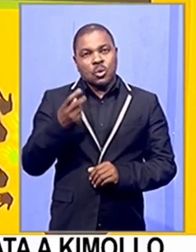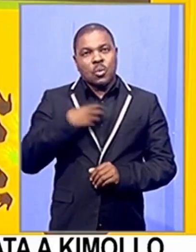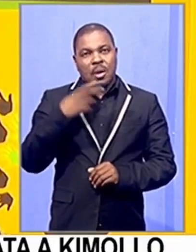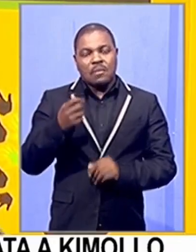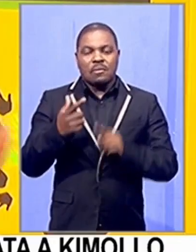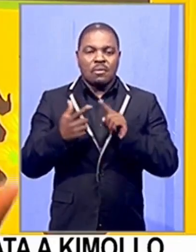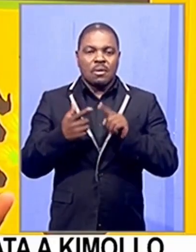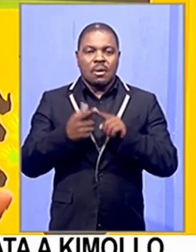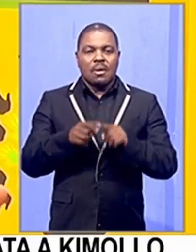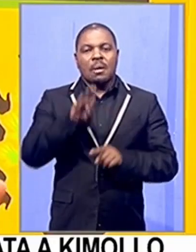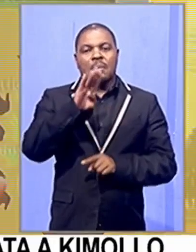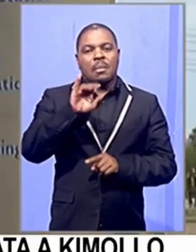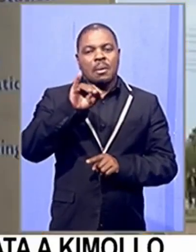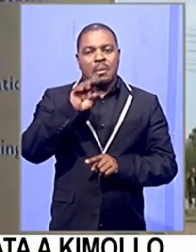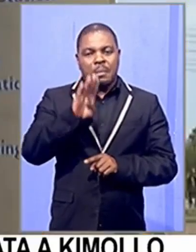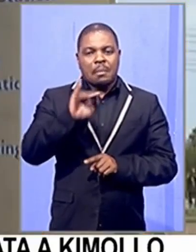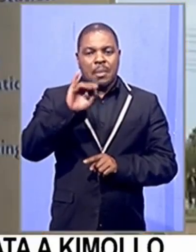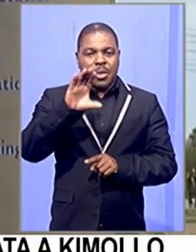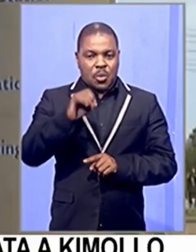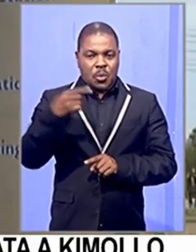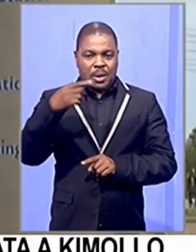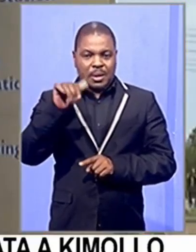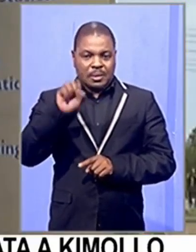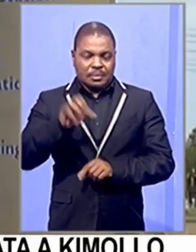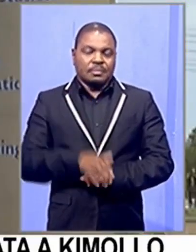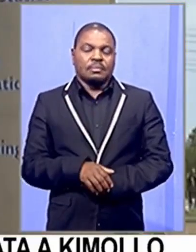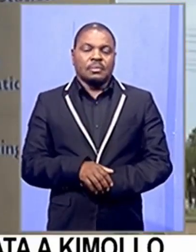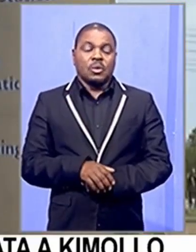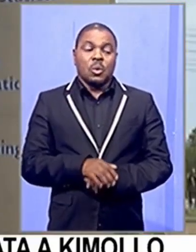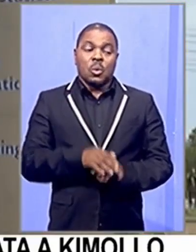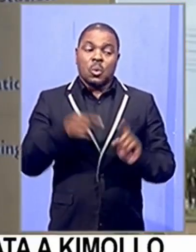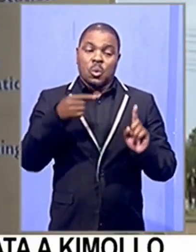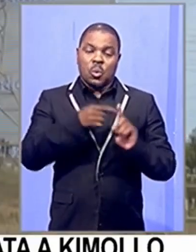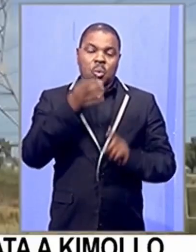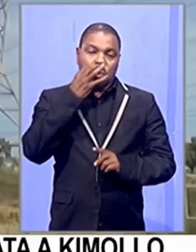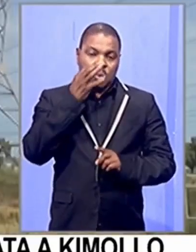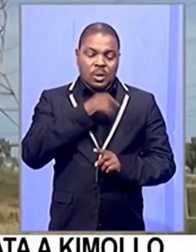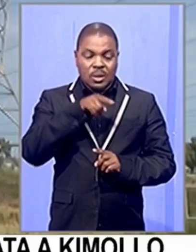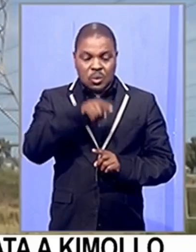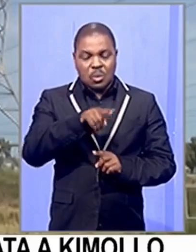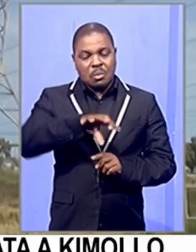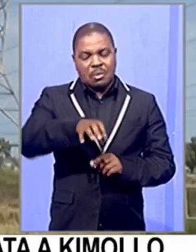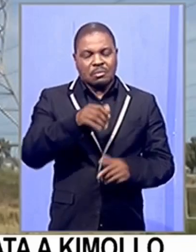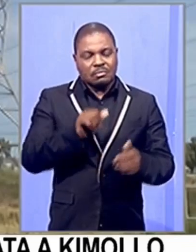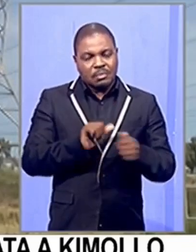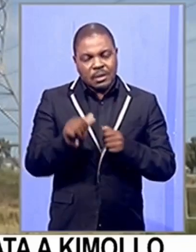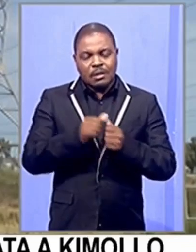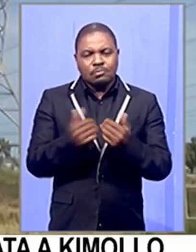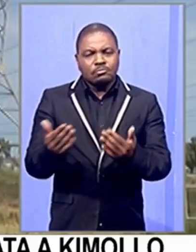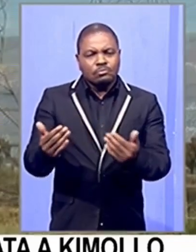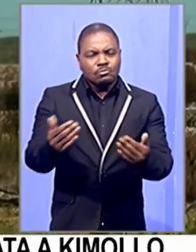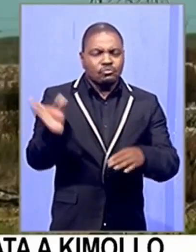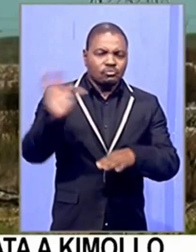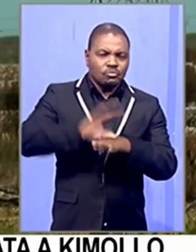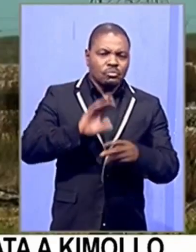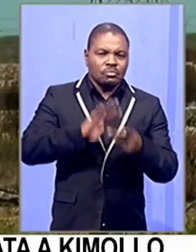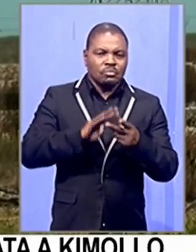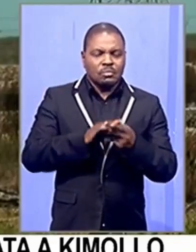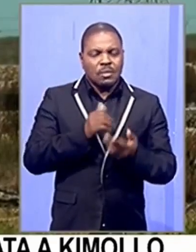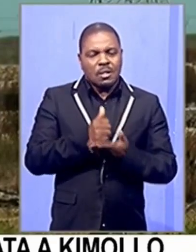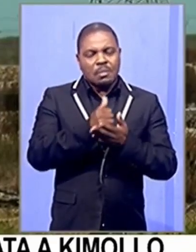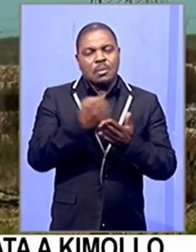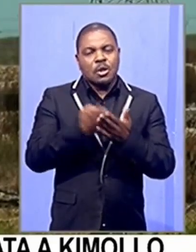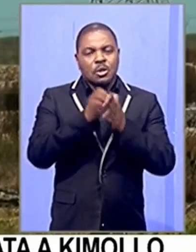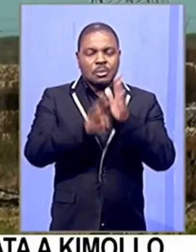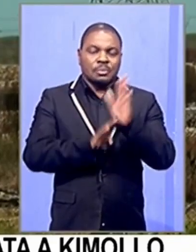have biogas. O tobokeditse tlhokeho ya Profensi ya ngoka matsete le ho ntlafatsa tlhahiso molemong wa kgolo ya